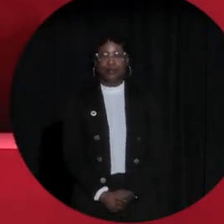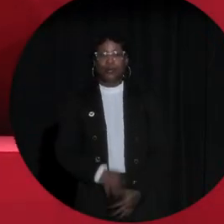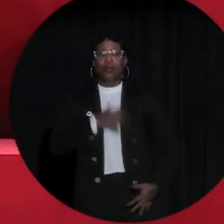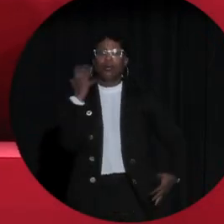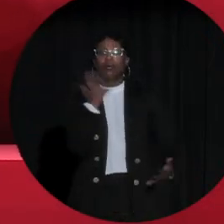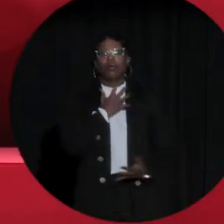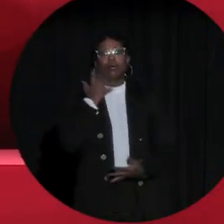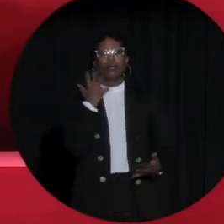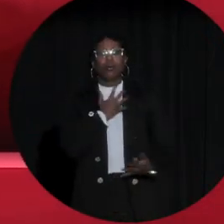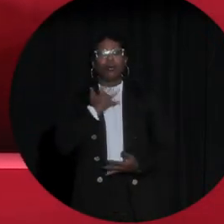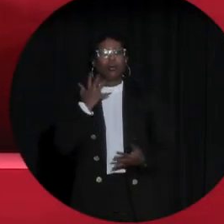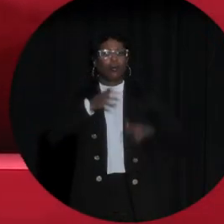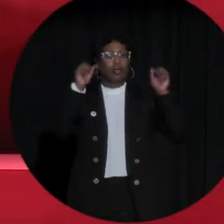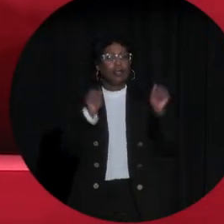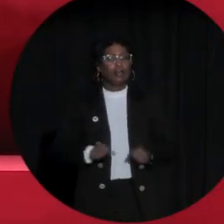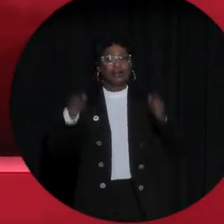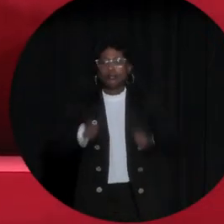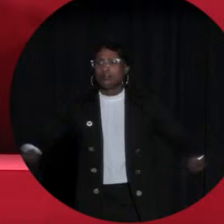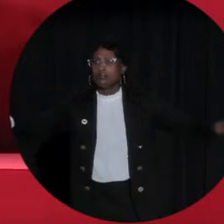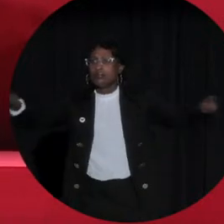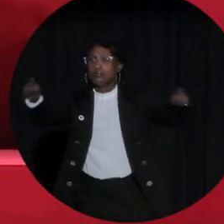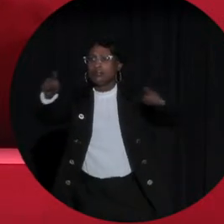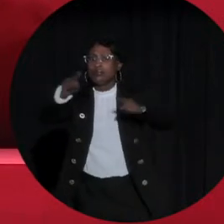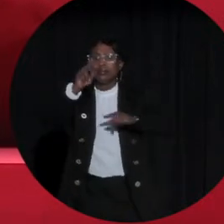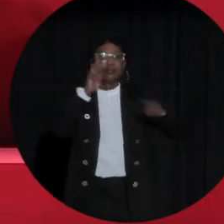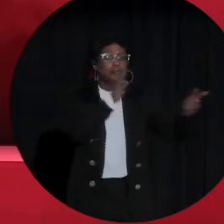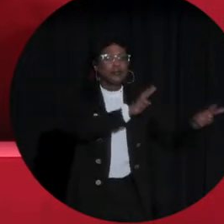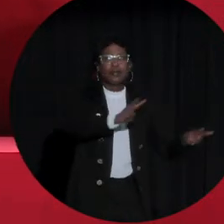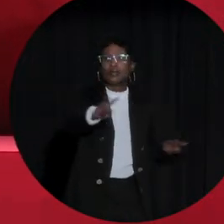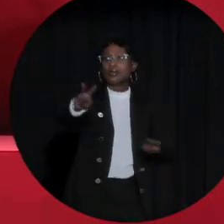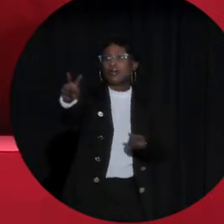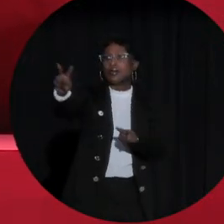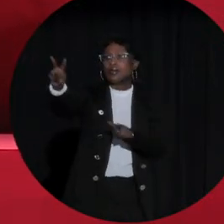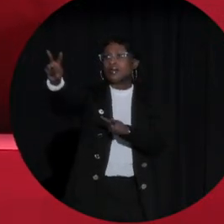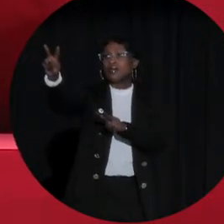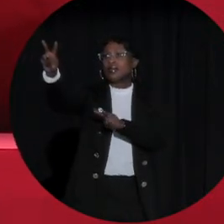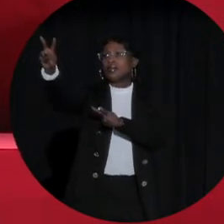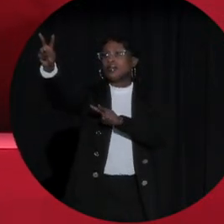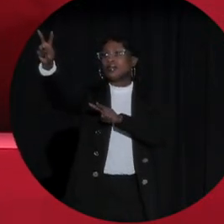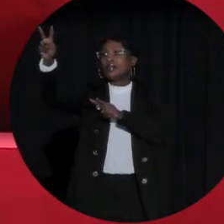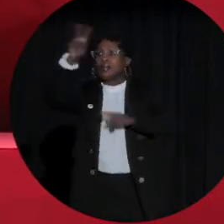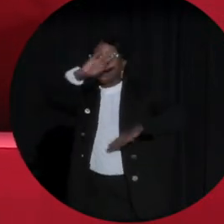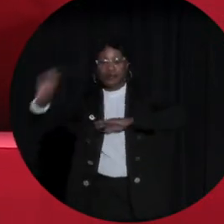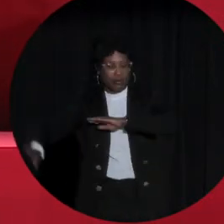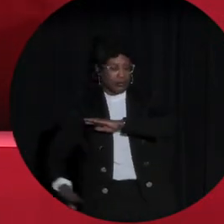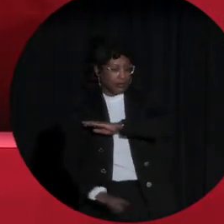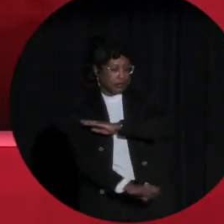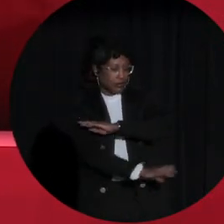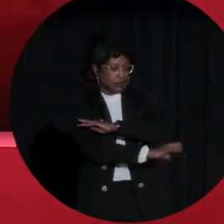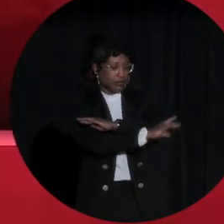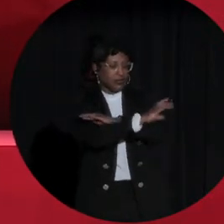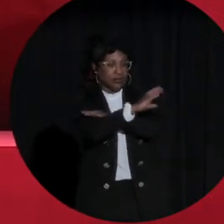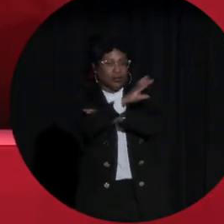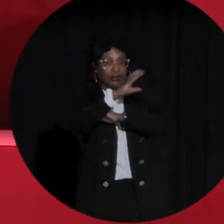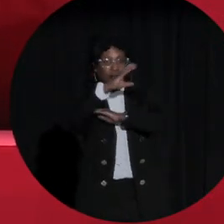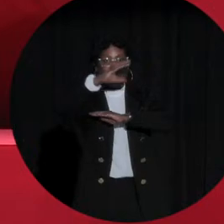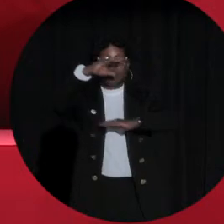Oh, say can you see by the dawn's